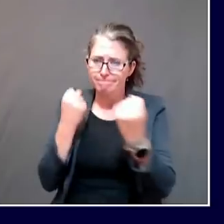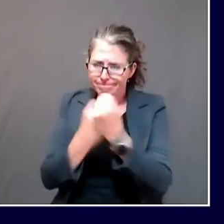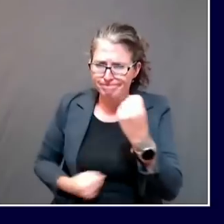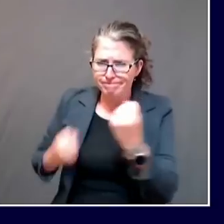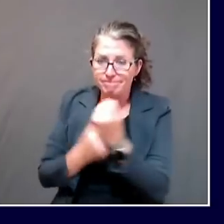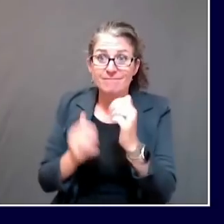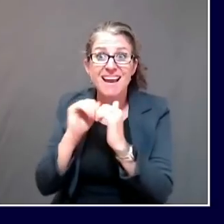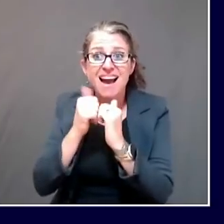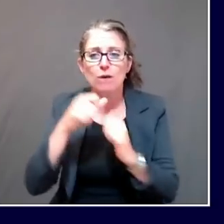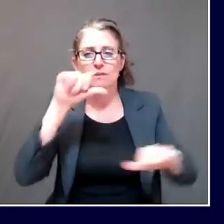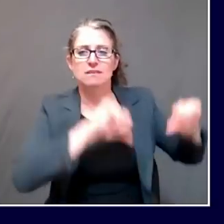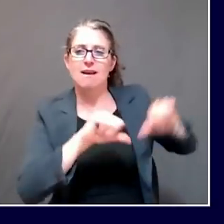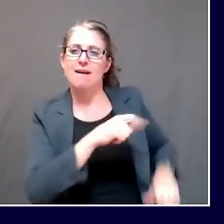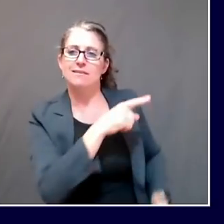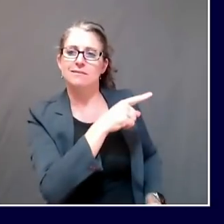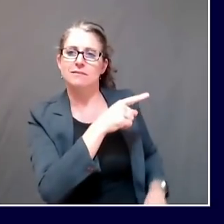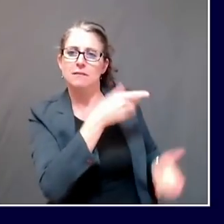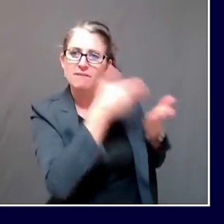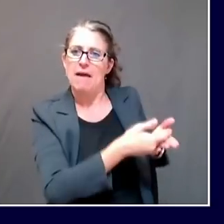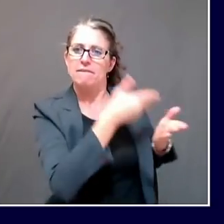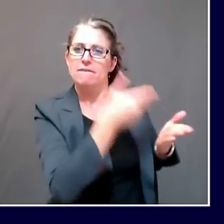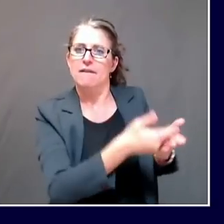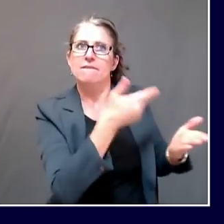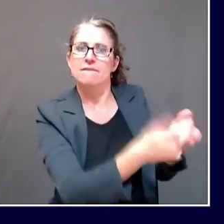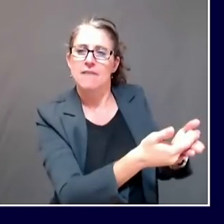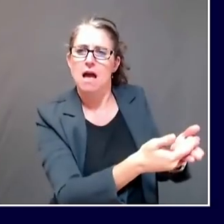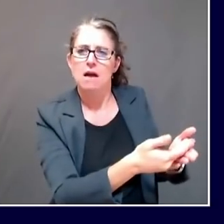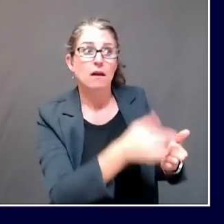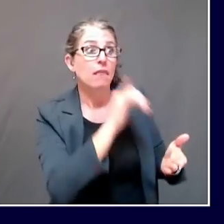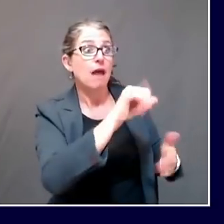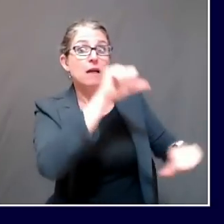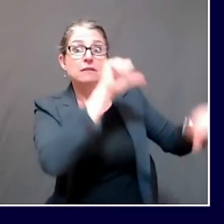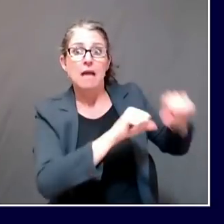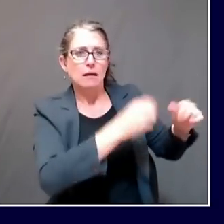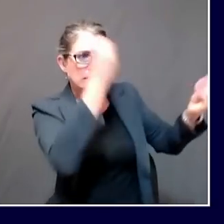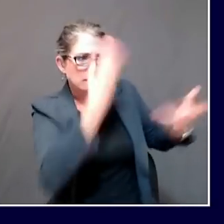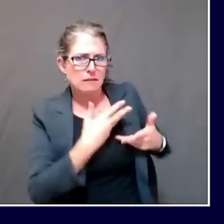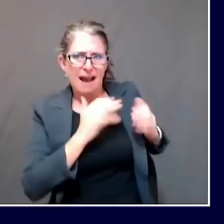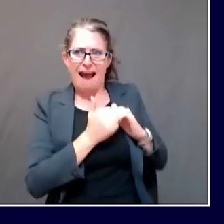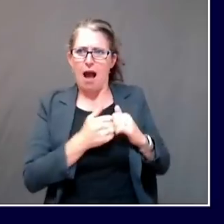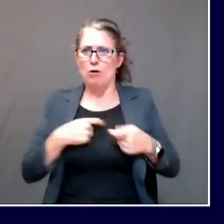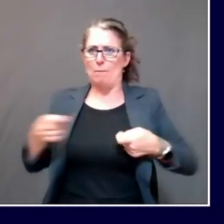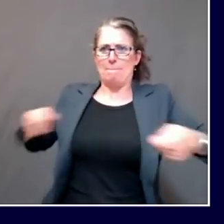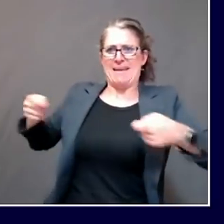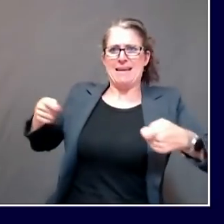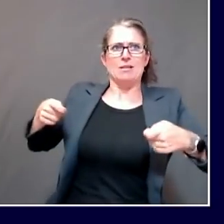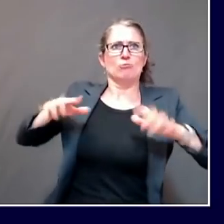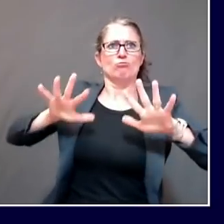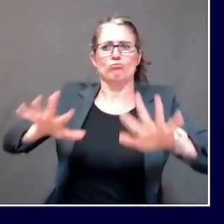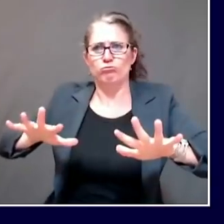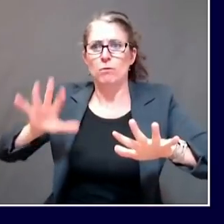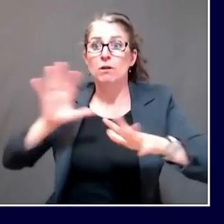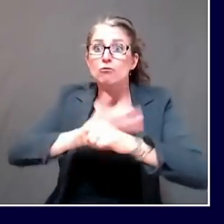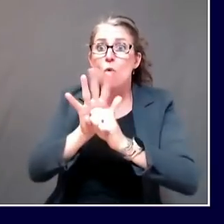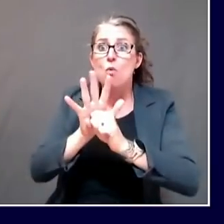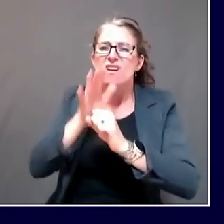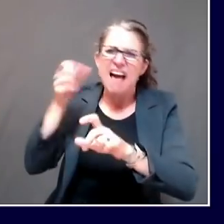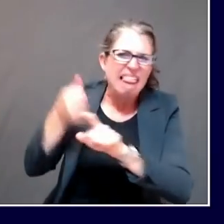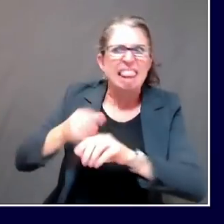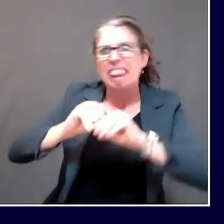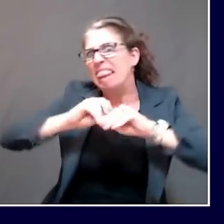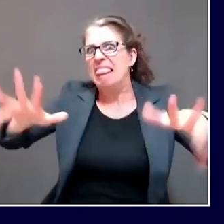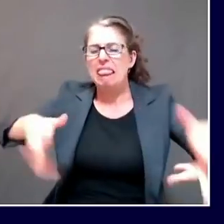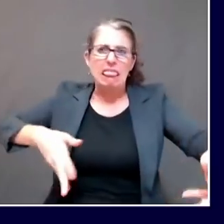the spread of COVID-19. This approach means, among many other things, keeping a close eye on